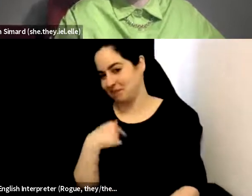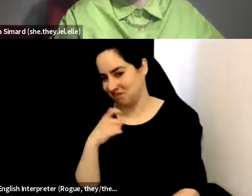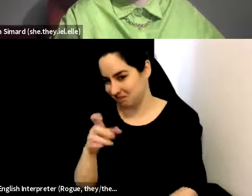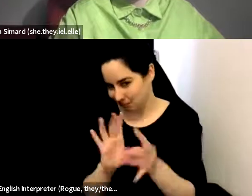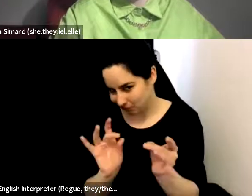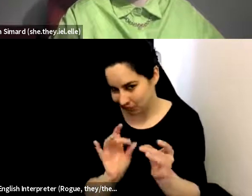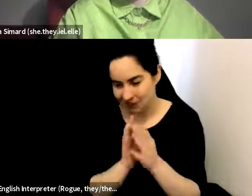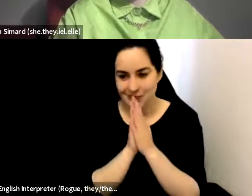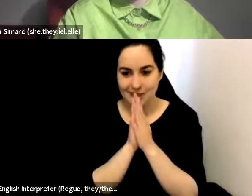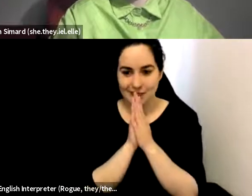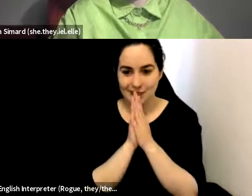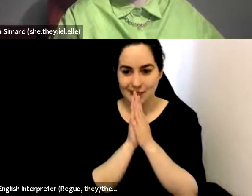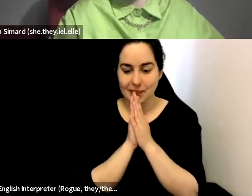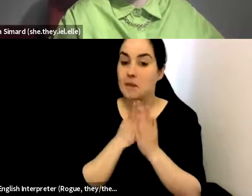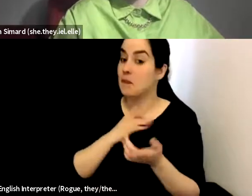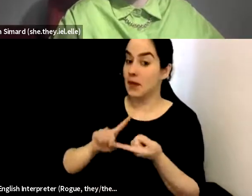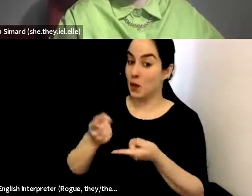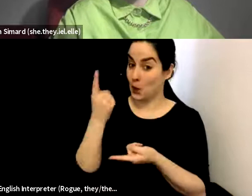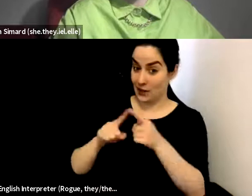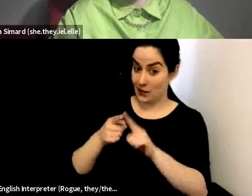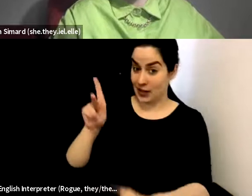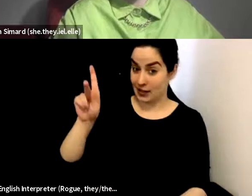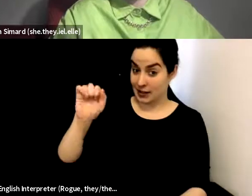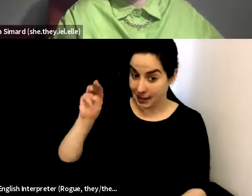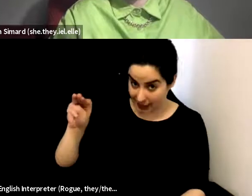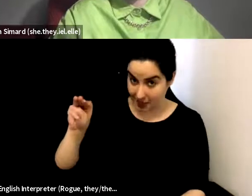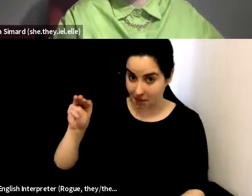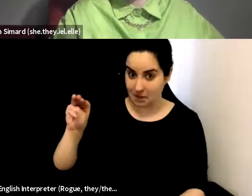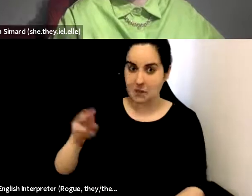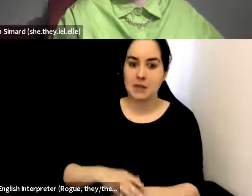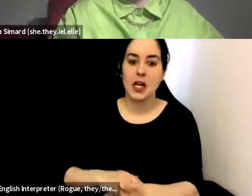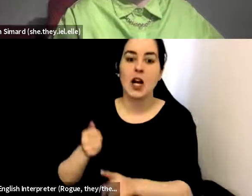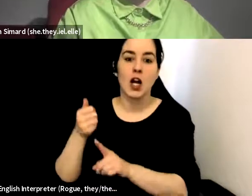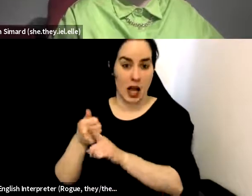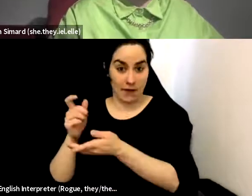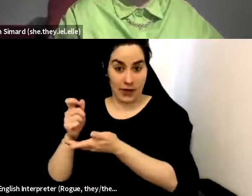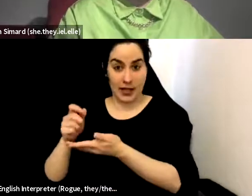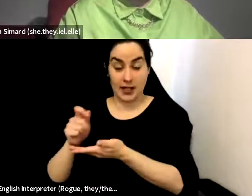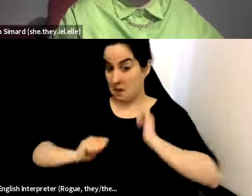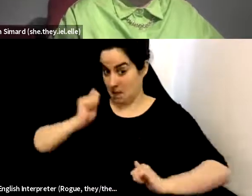my friend Kim Sankla Parvi, she's a Coast Salish playwright,